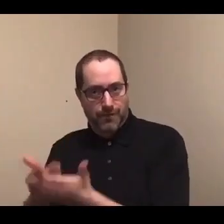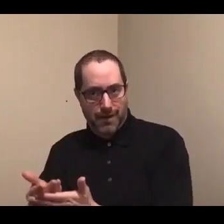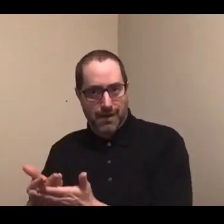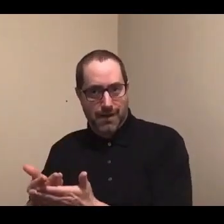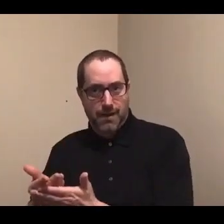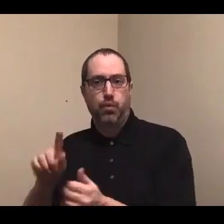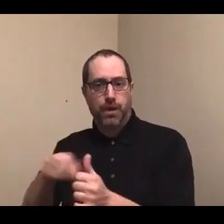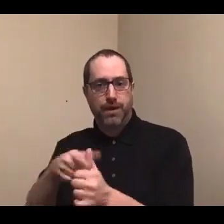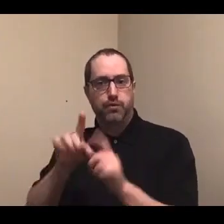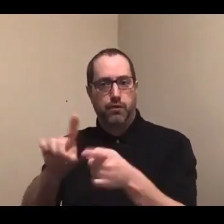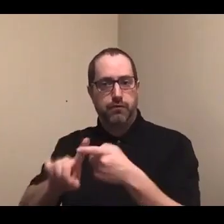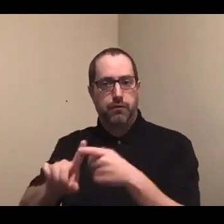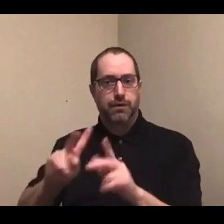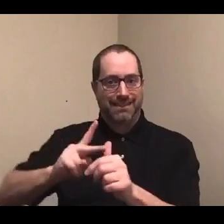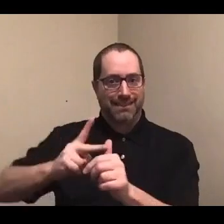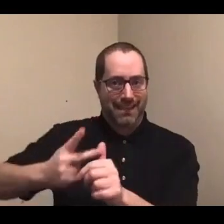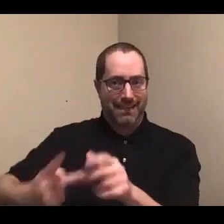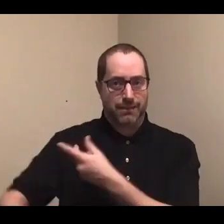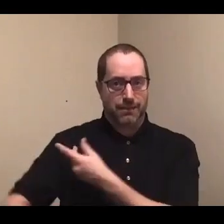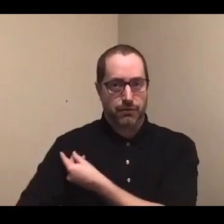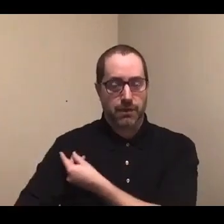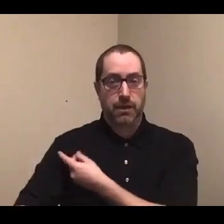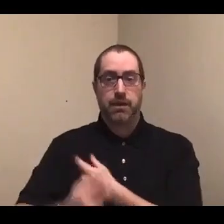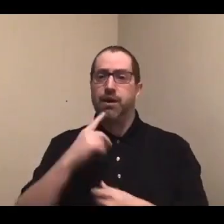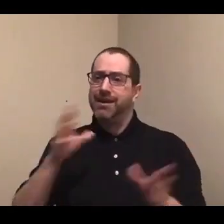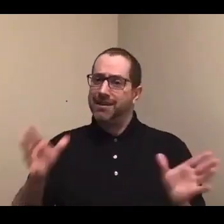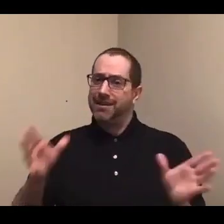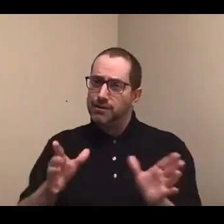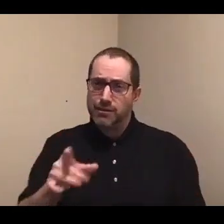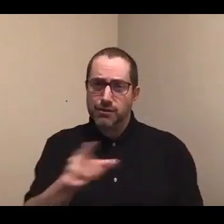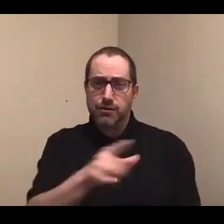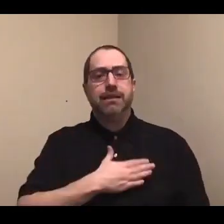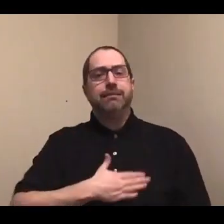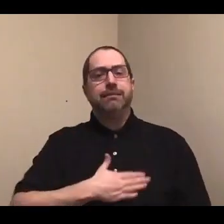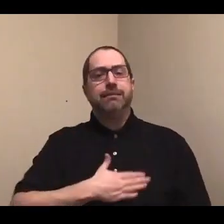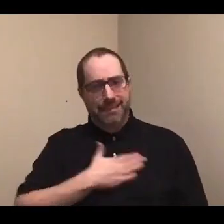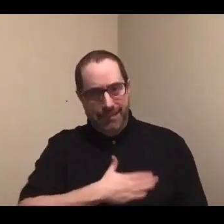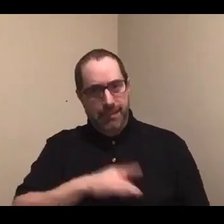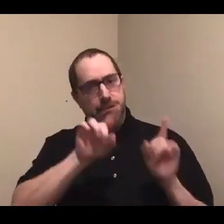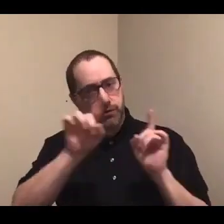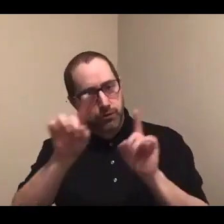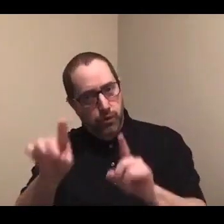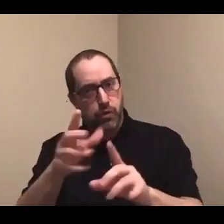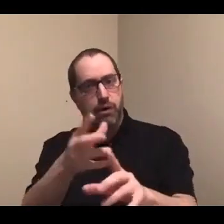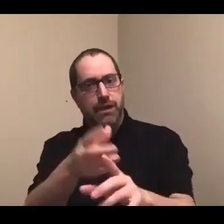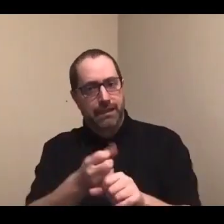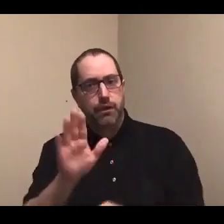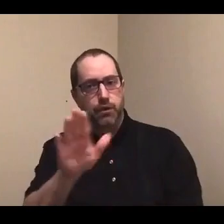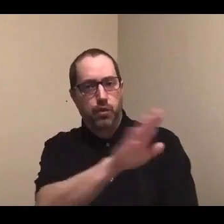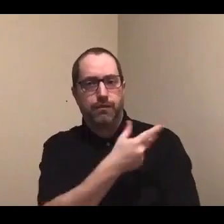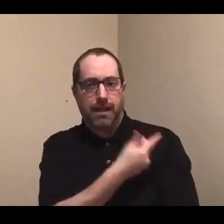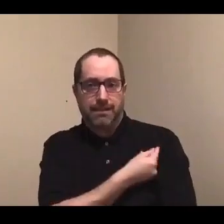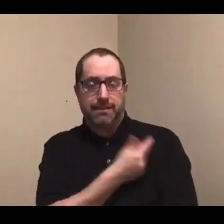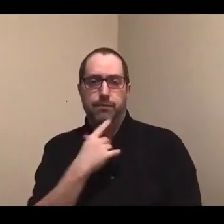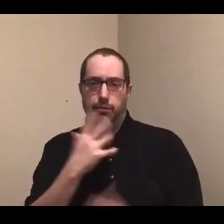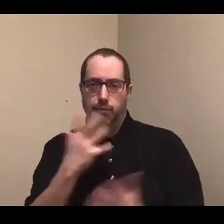people to please get out and get vaccinated. This is the best way that we're going to be able to get back to our normal